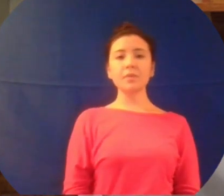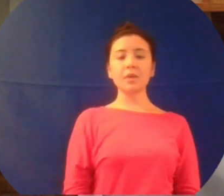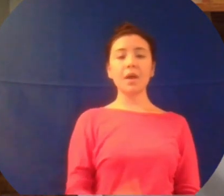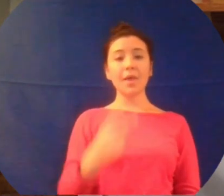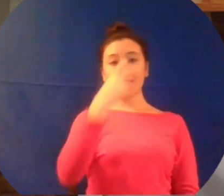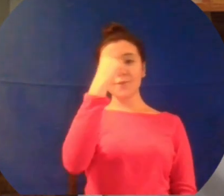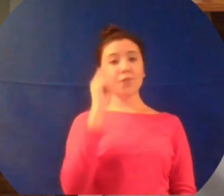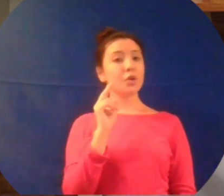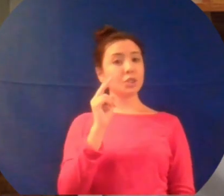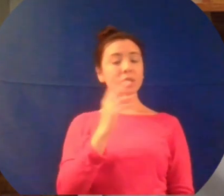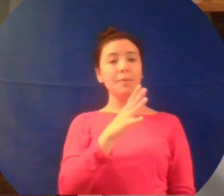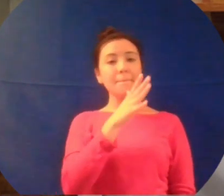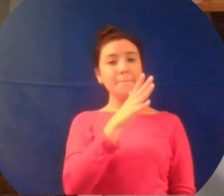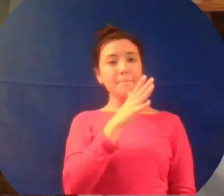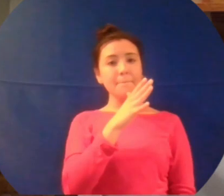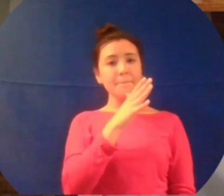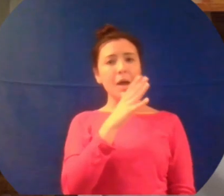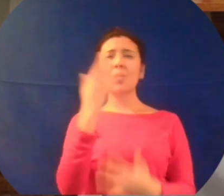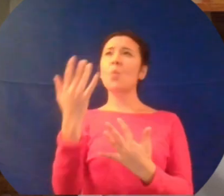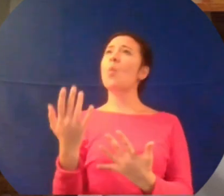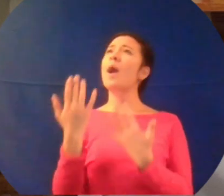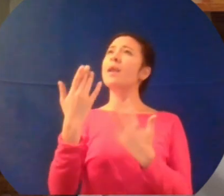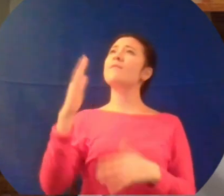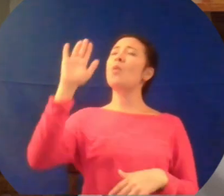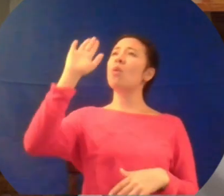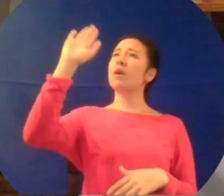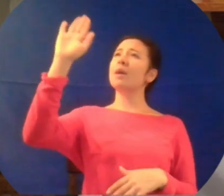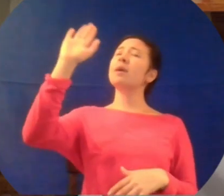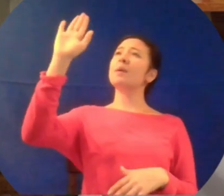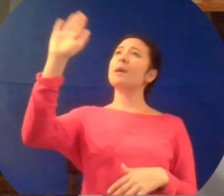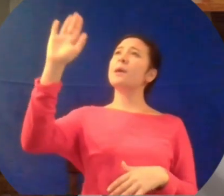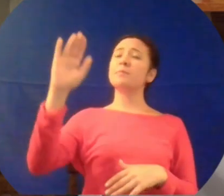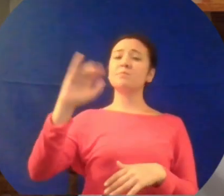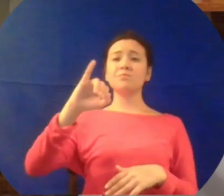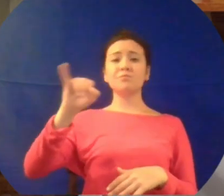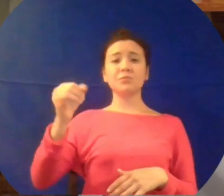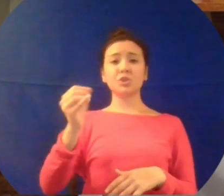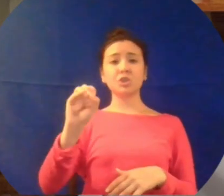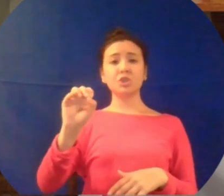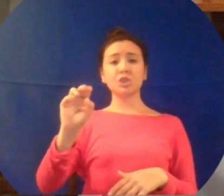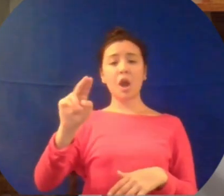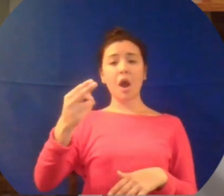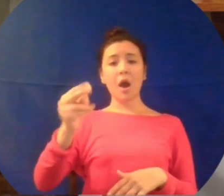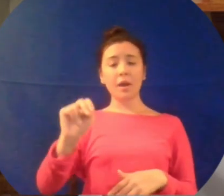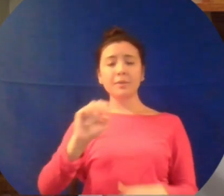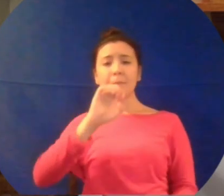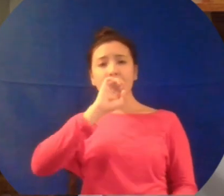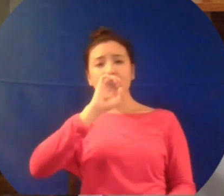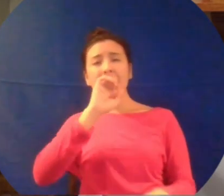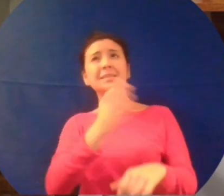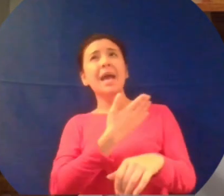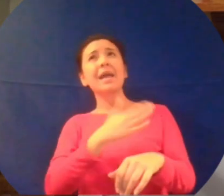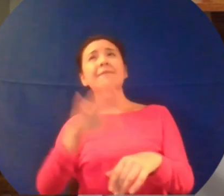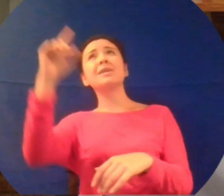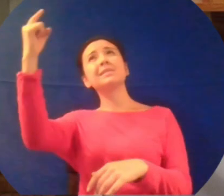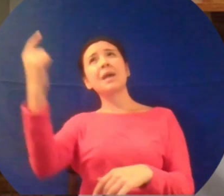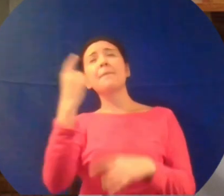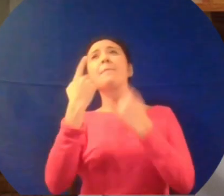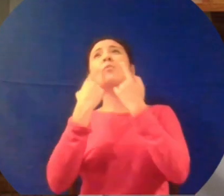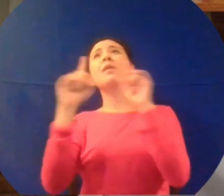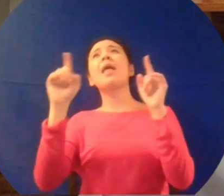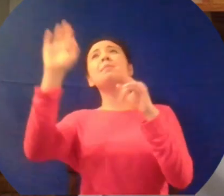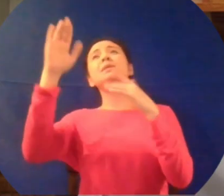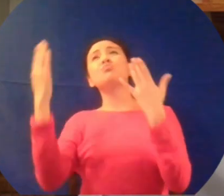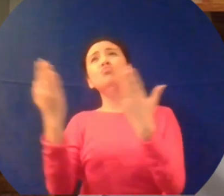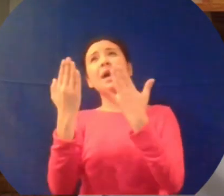The Virgin Mother longed for him with love beyond all telling. John the Baptist sang of his coming and proclaimed his presence when he